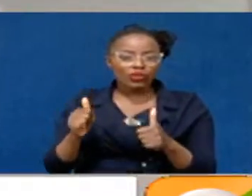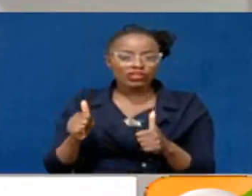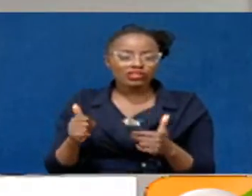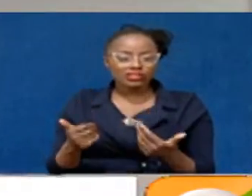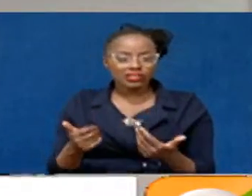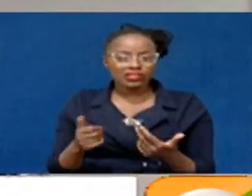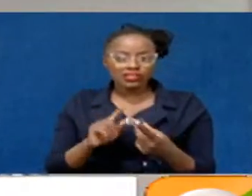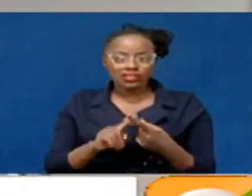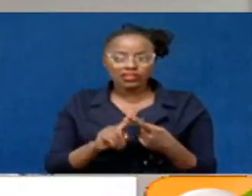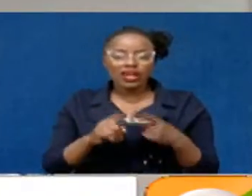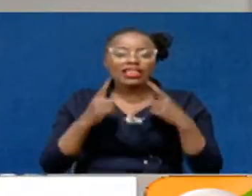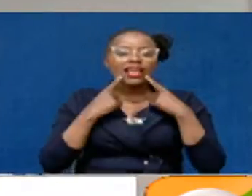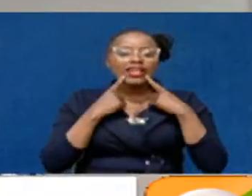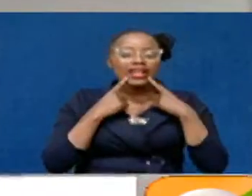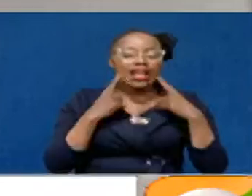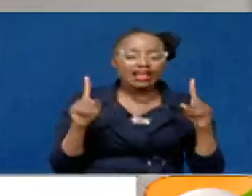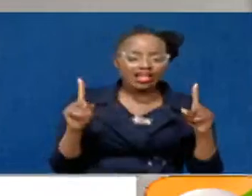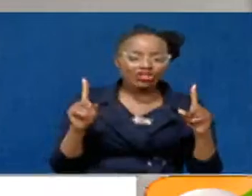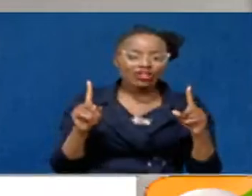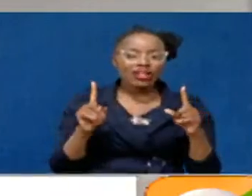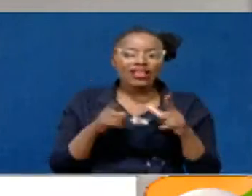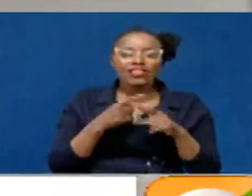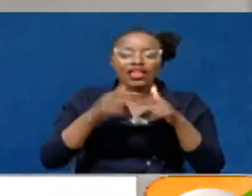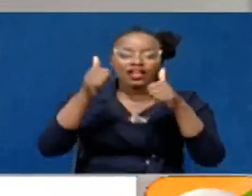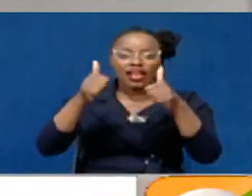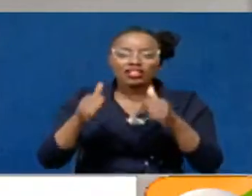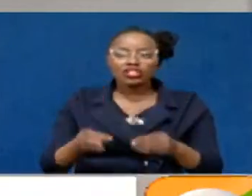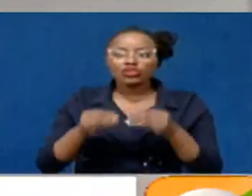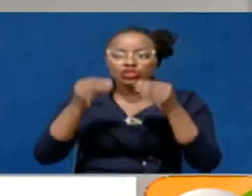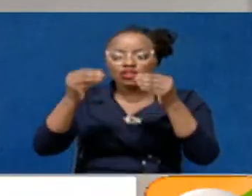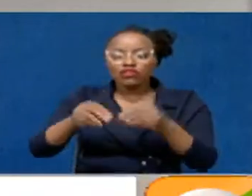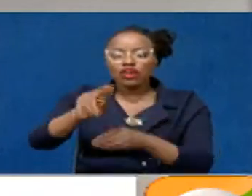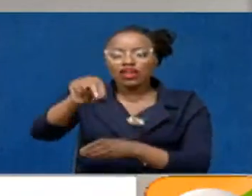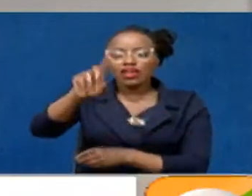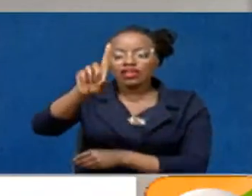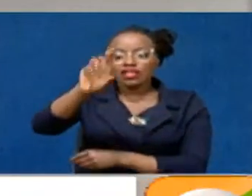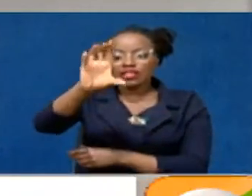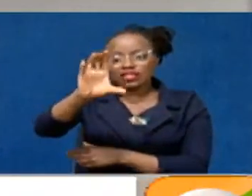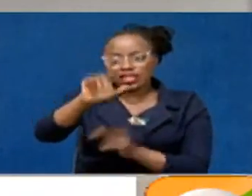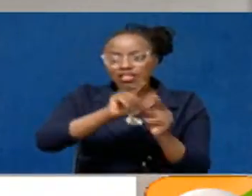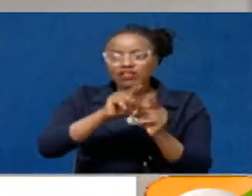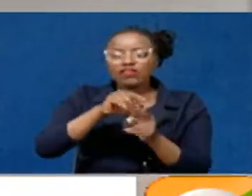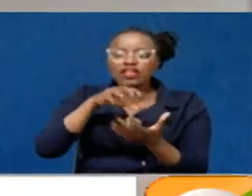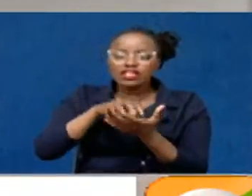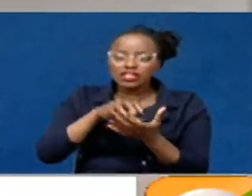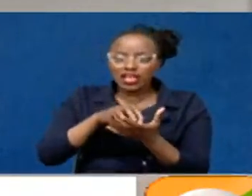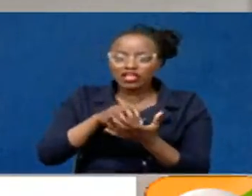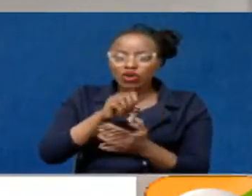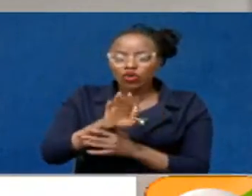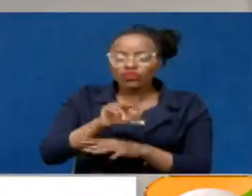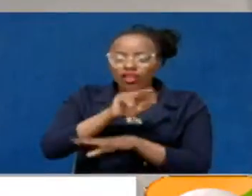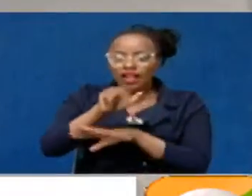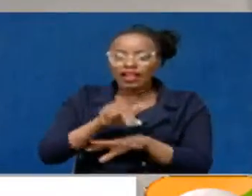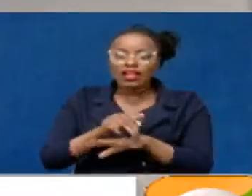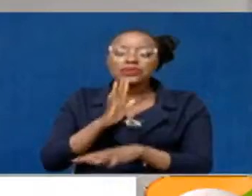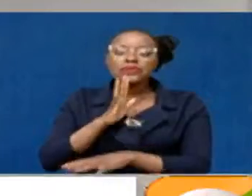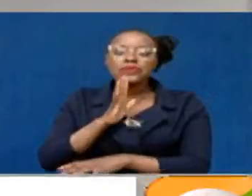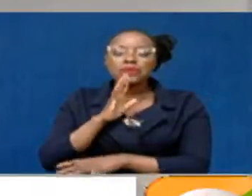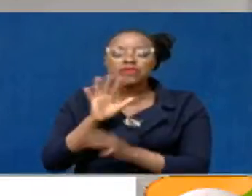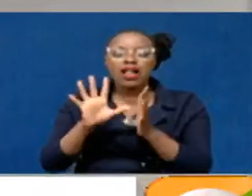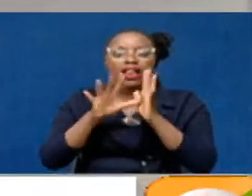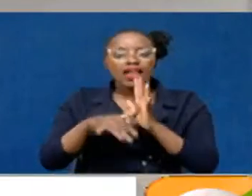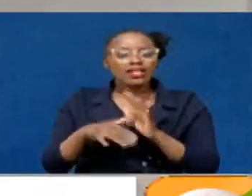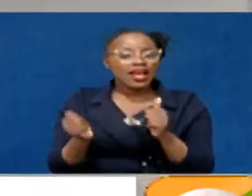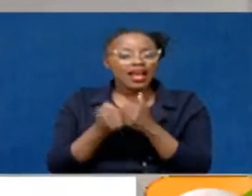the declaration and a notice issued for an NDC. Yes. The State of the Nation address came later.